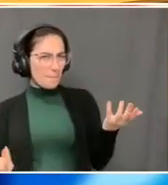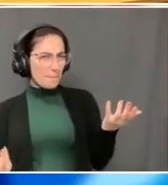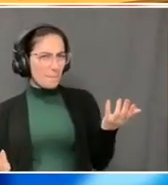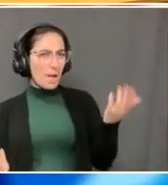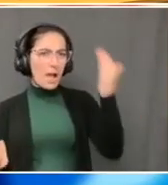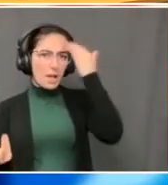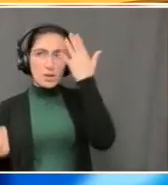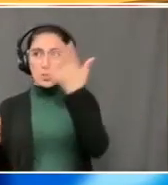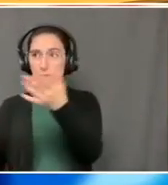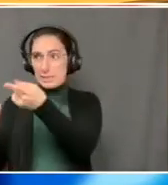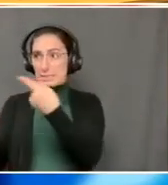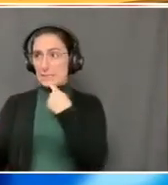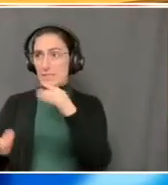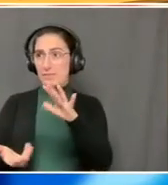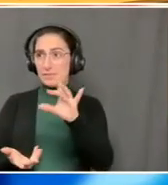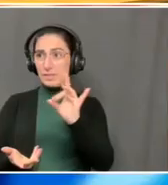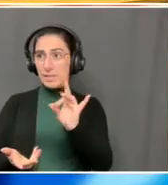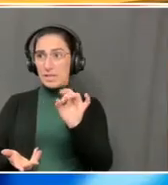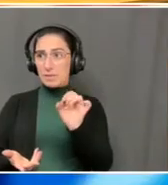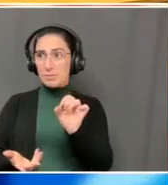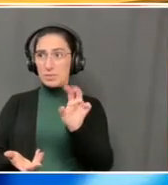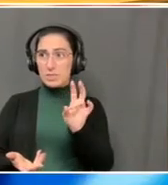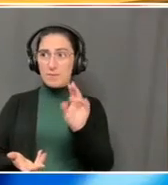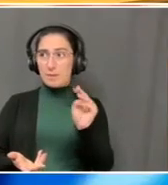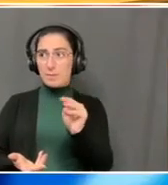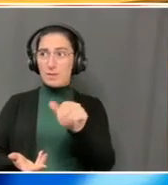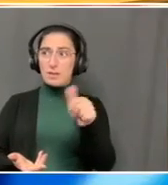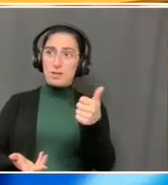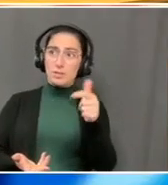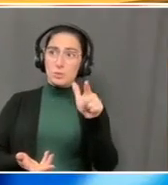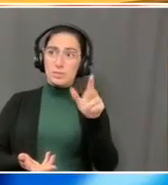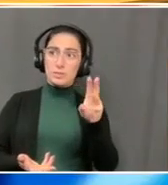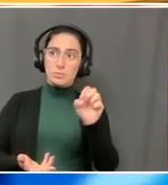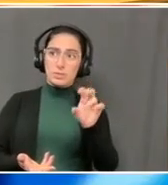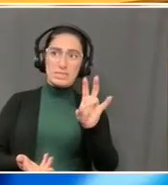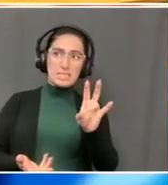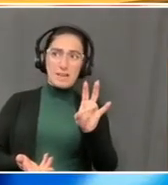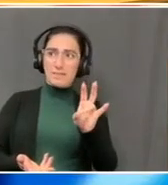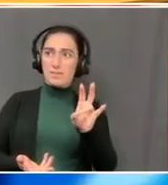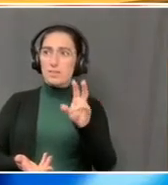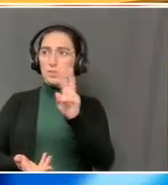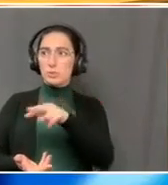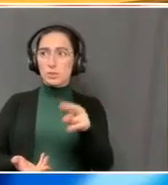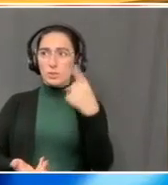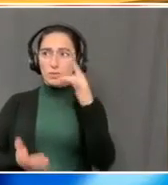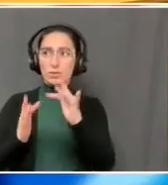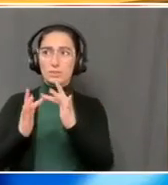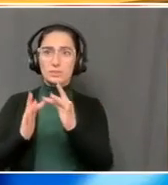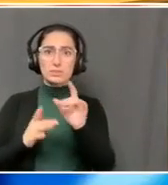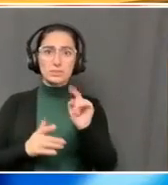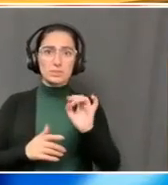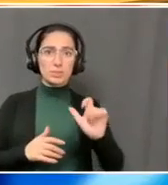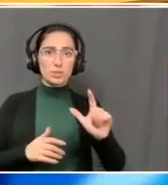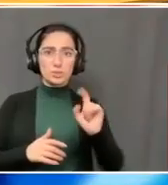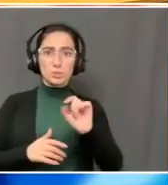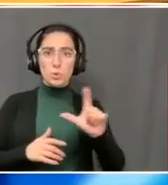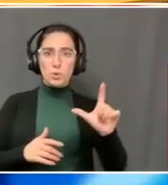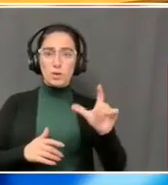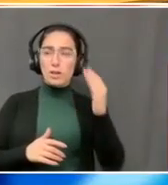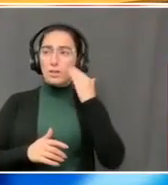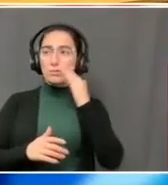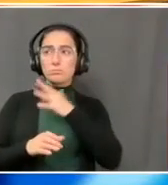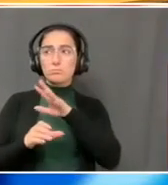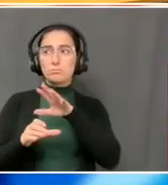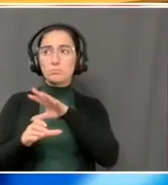58 million, another 26.7 for the actual computers and devices, 22 for digital tools, and I know this is part of a broader conversation we're hoping to